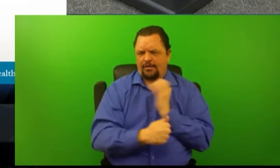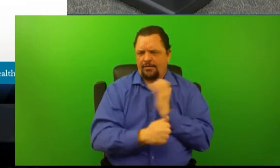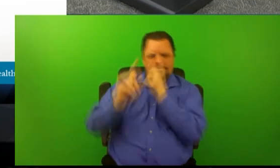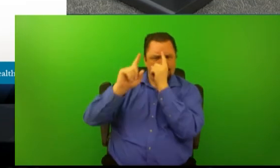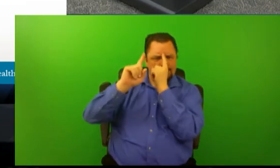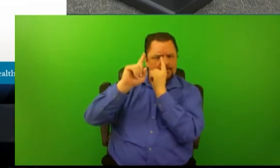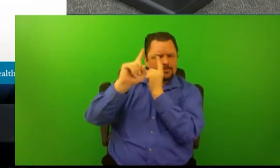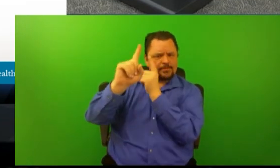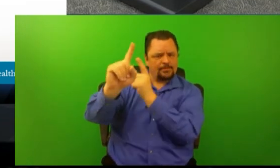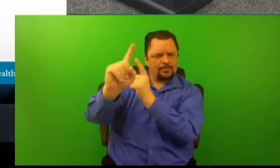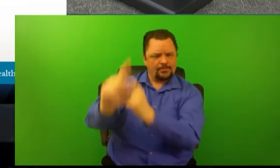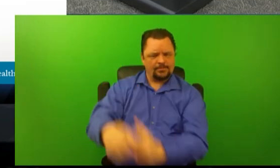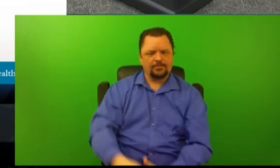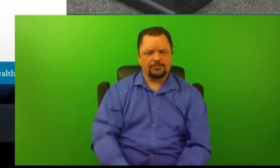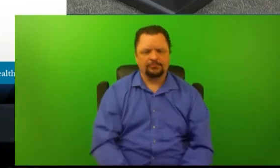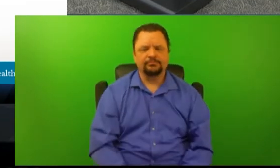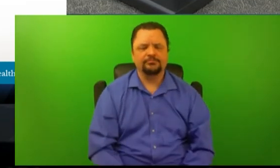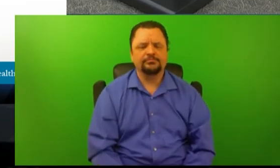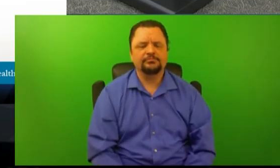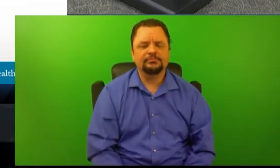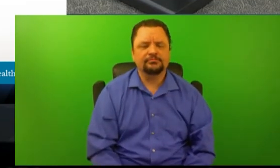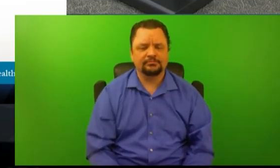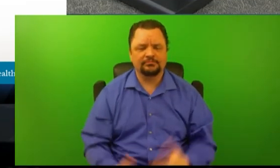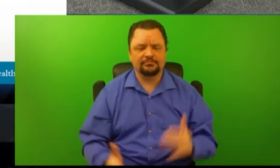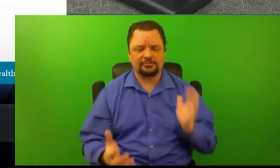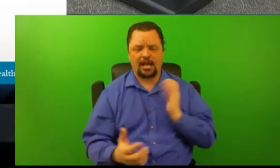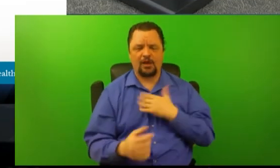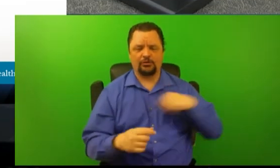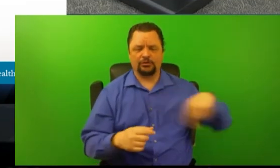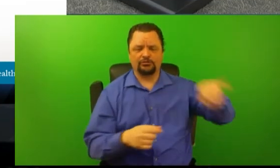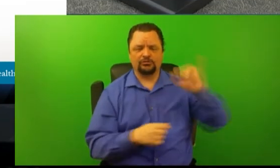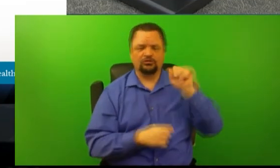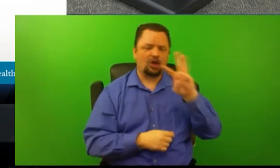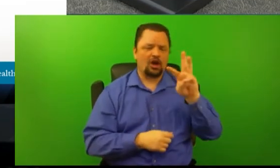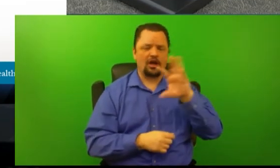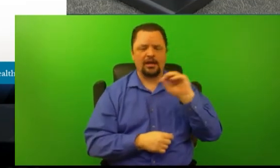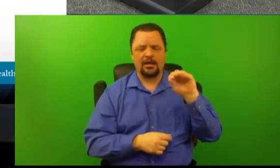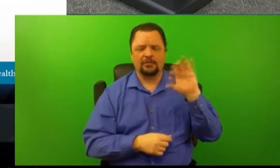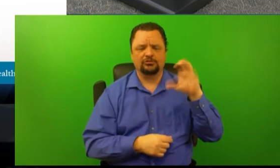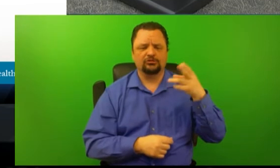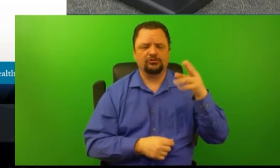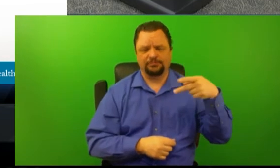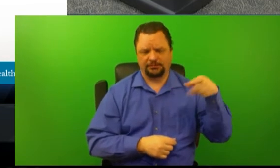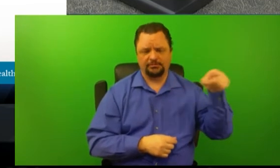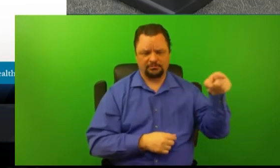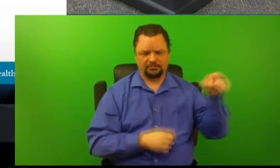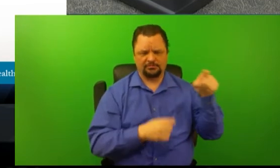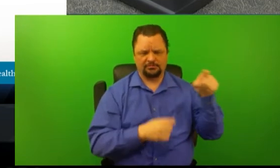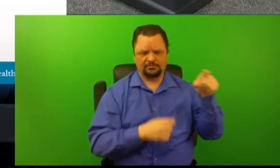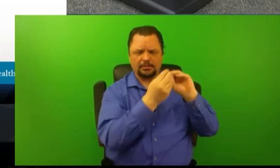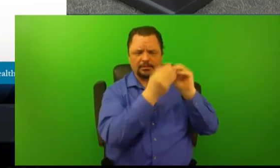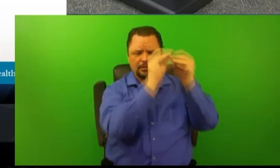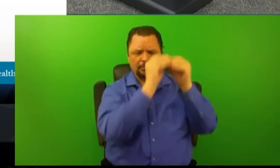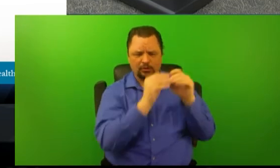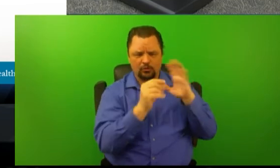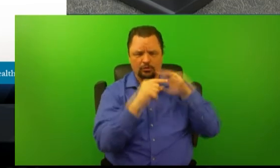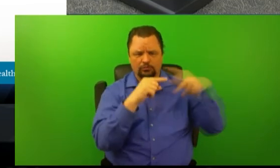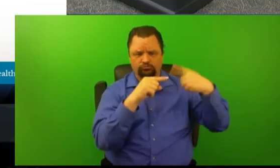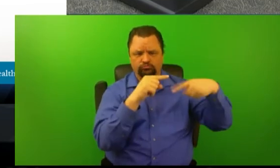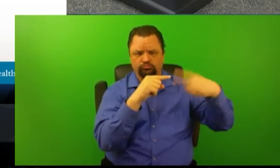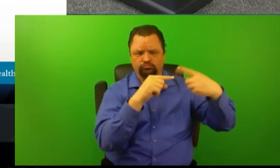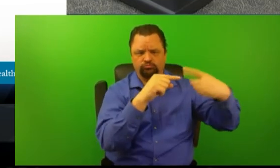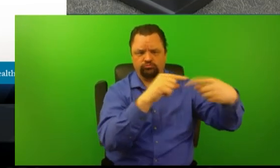CHIP, we will be working with data and analytics very closely on a data